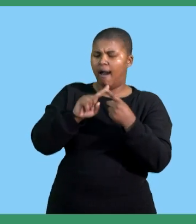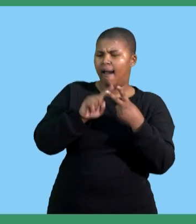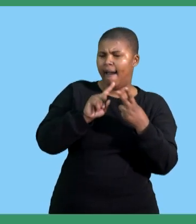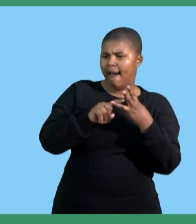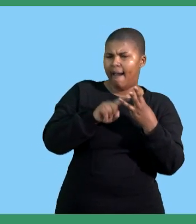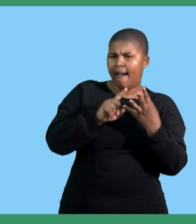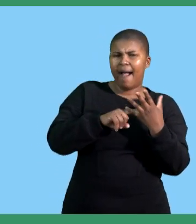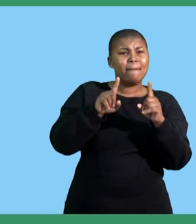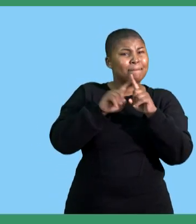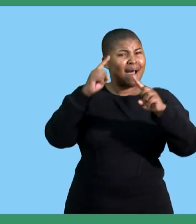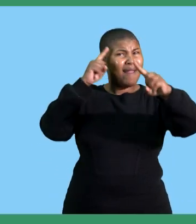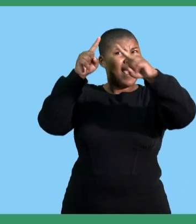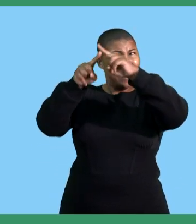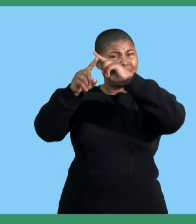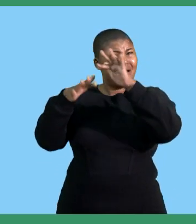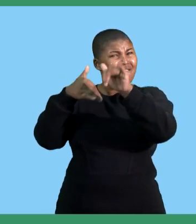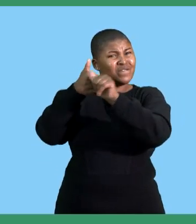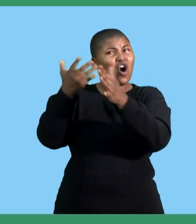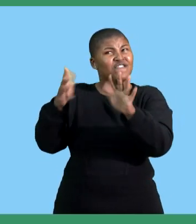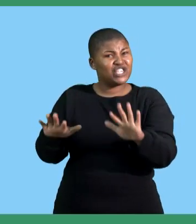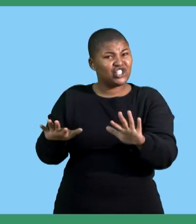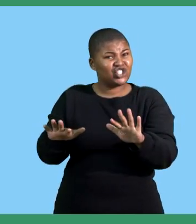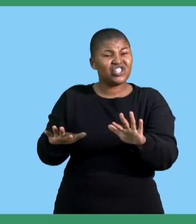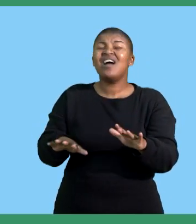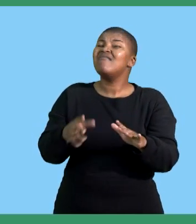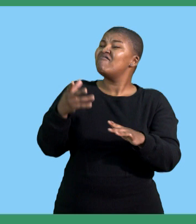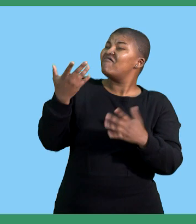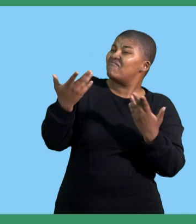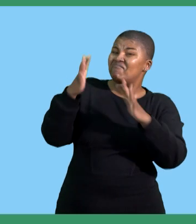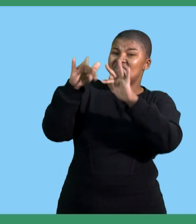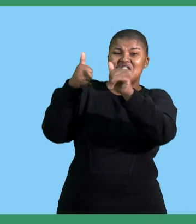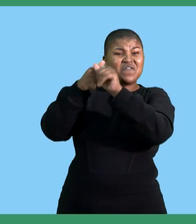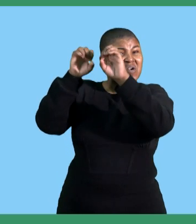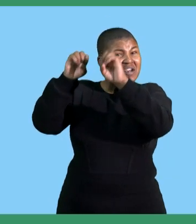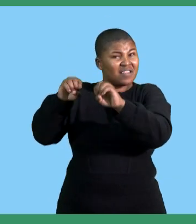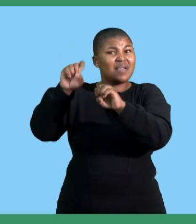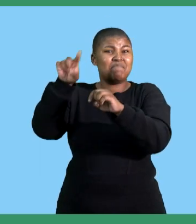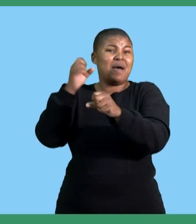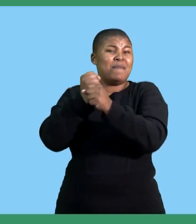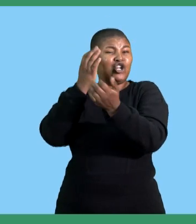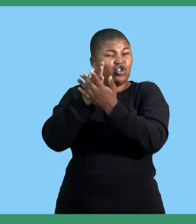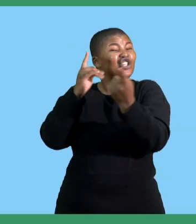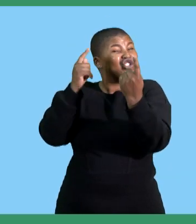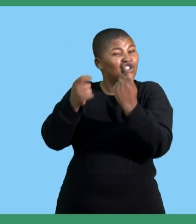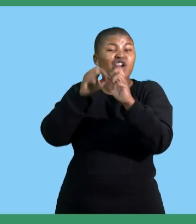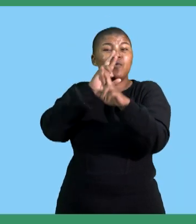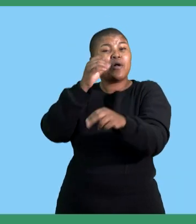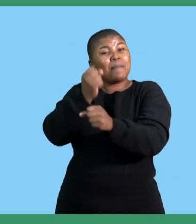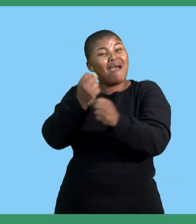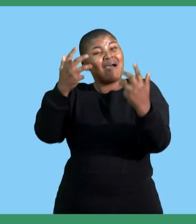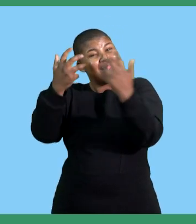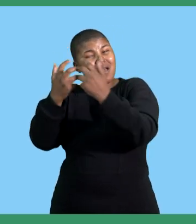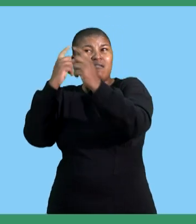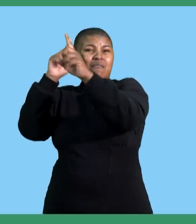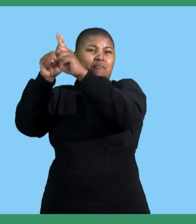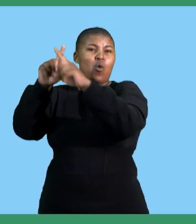you need to make necessary adjustments in line with the aim of the report. Another factor is the language